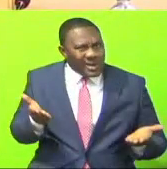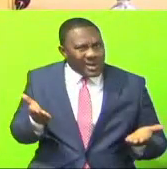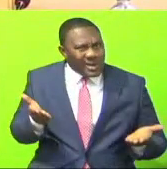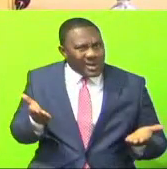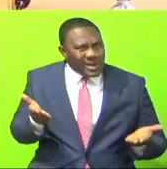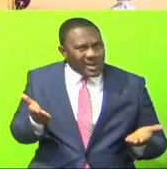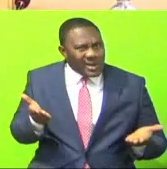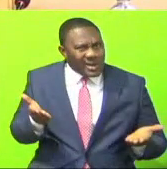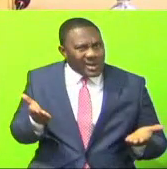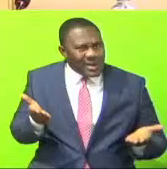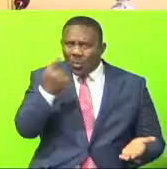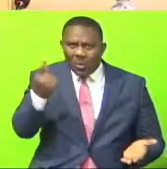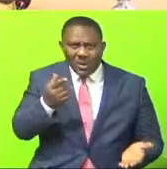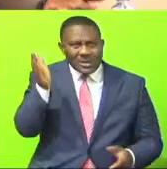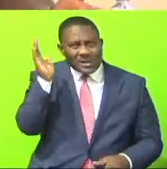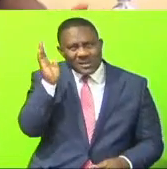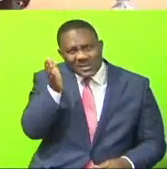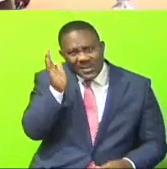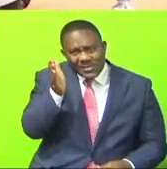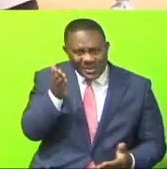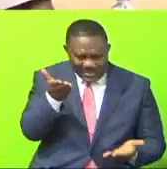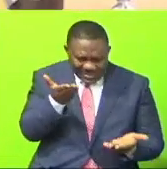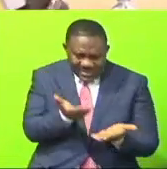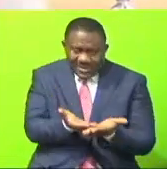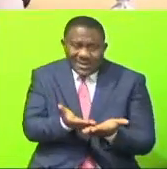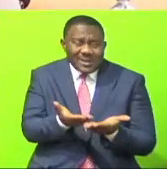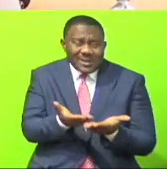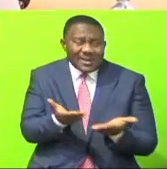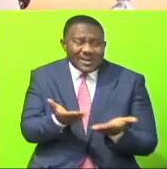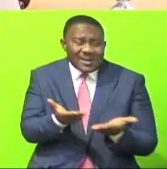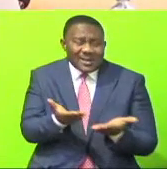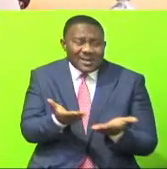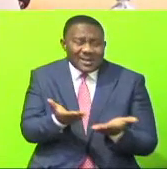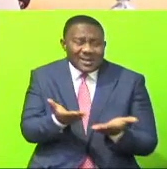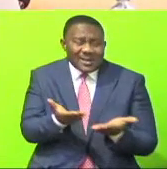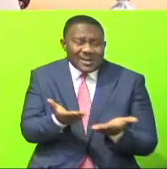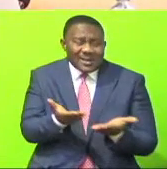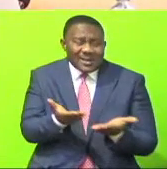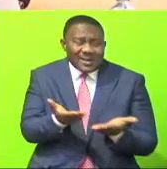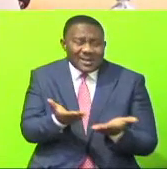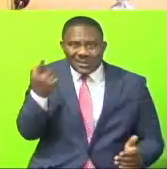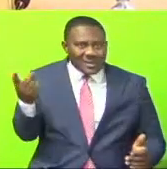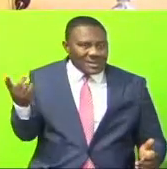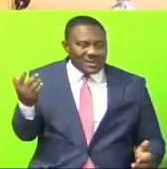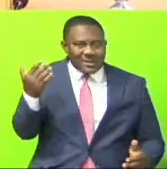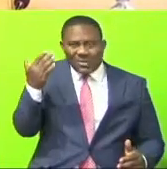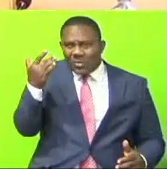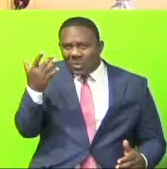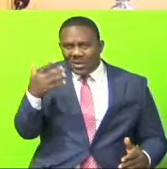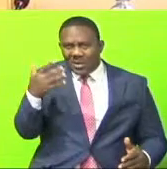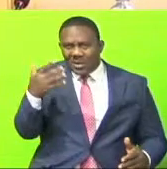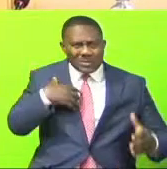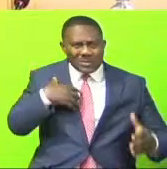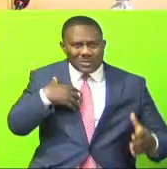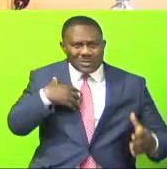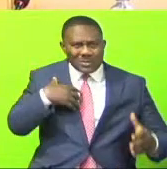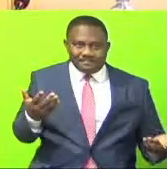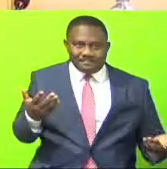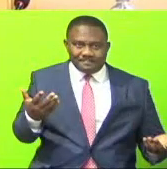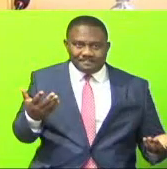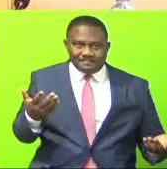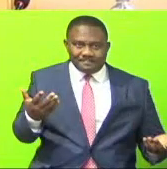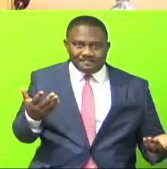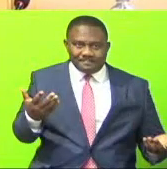statement. So I do not know why they are speaking about petition which is not before the